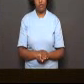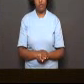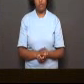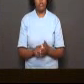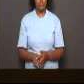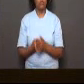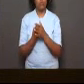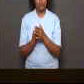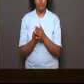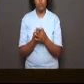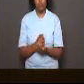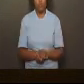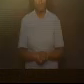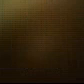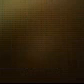Begin.